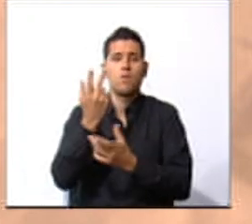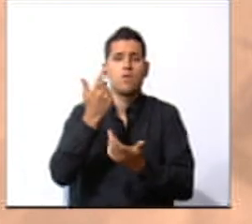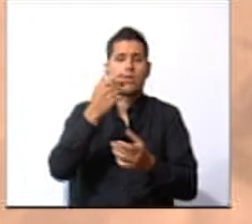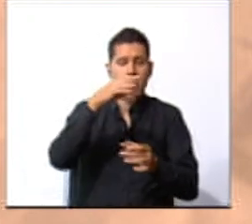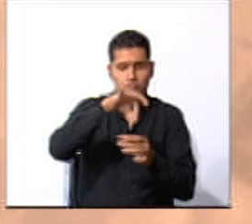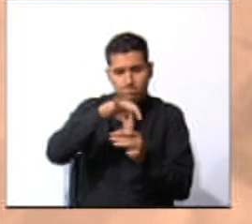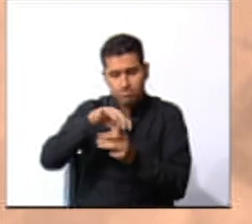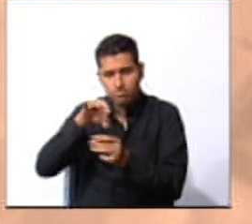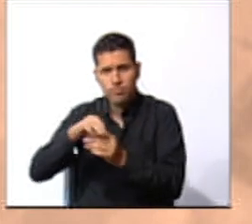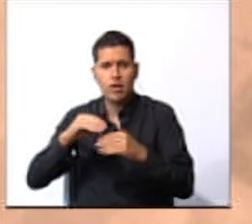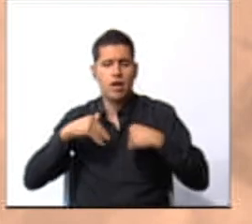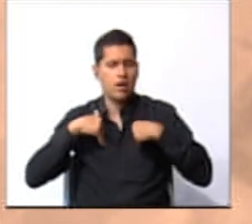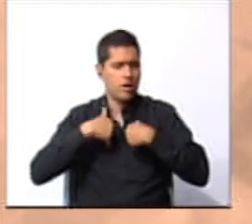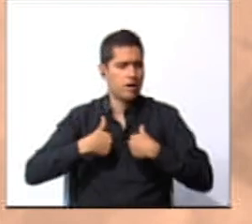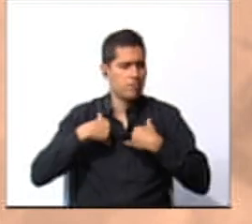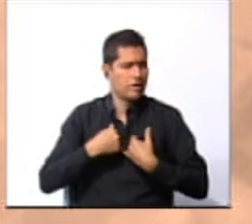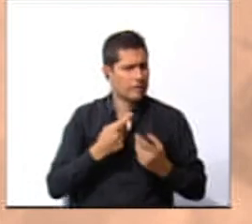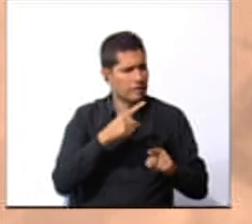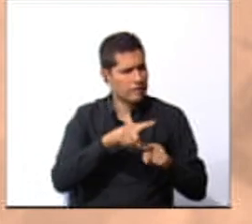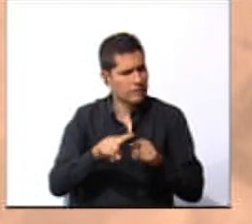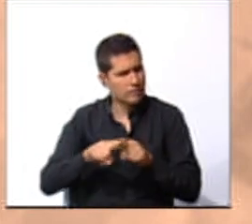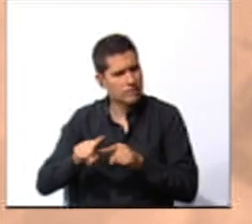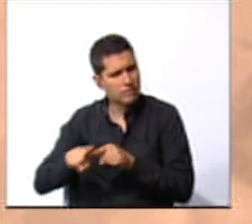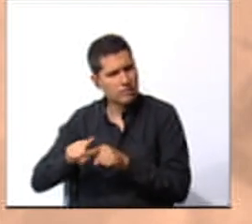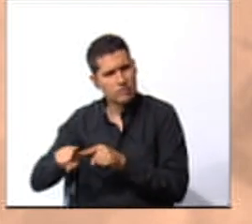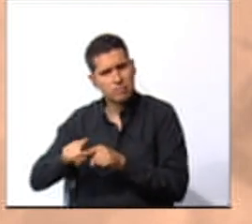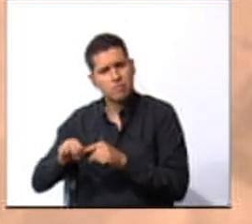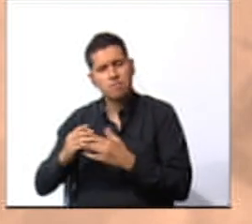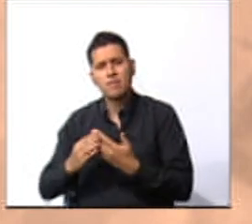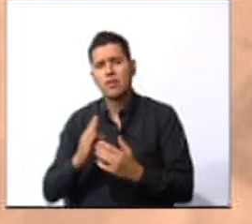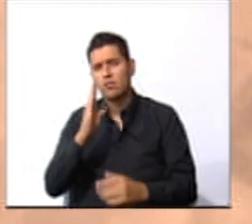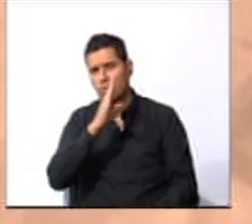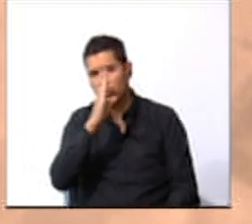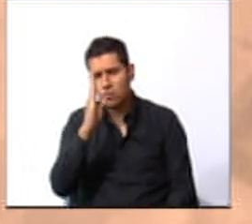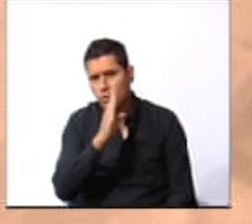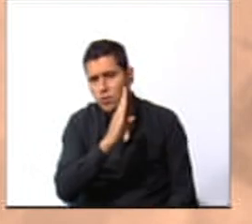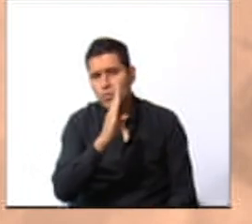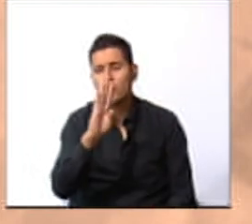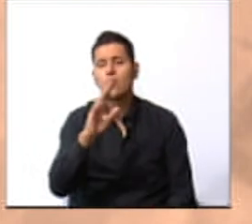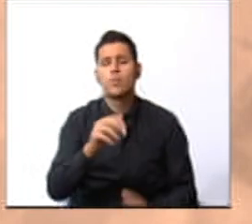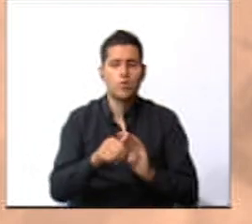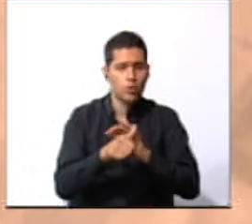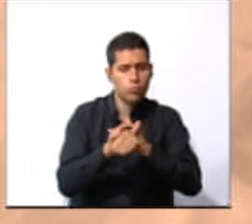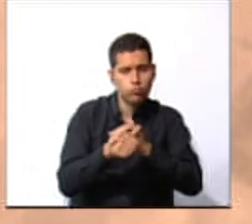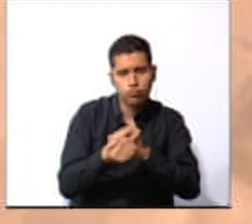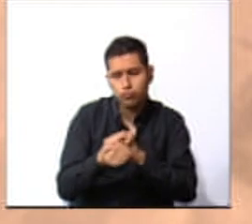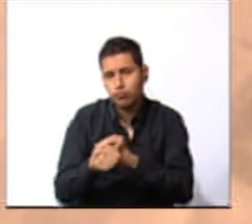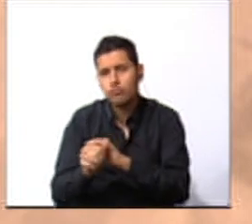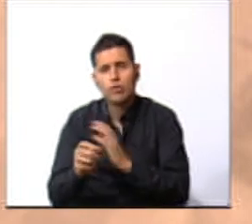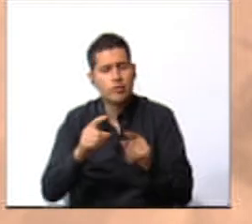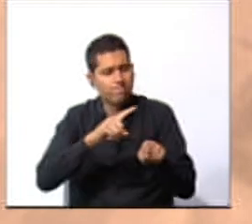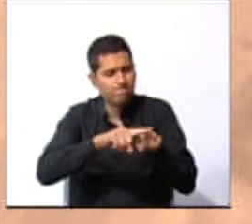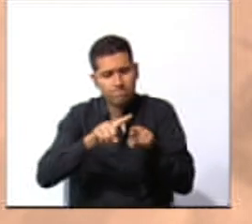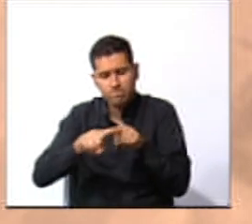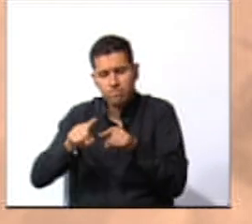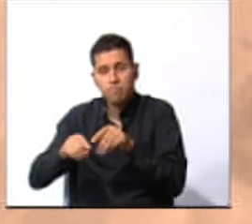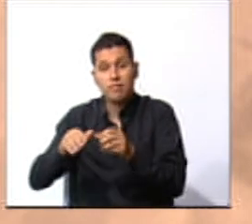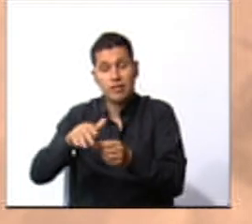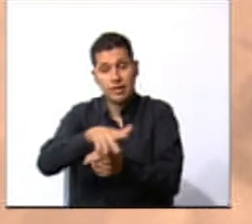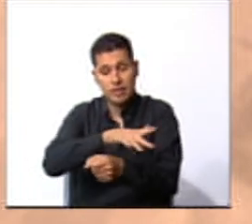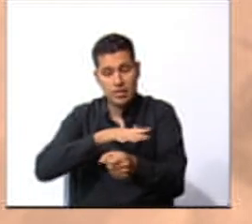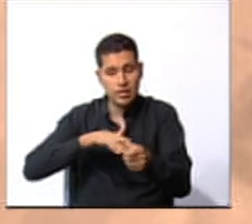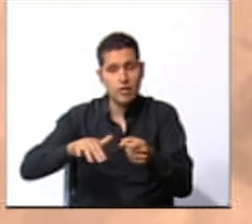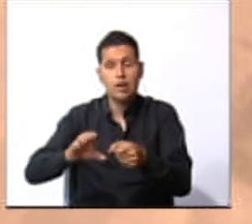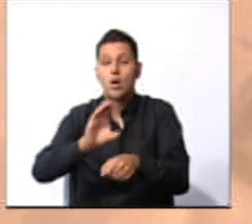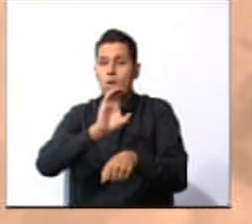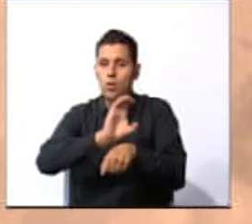with bright fin sharks, giant hammerhead sharks, tuna, parrotfish, and rays. Coco Island is